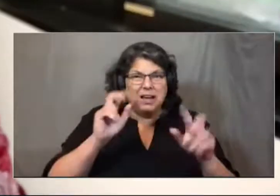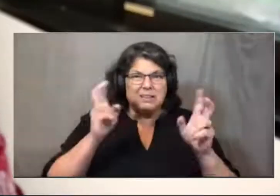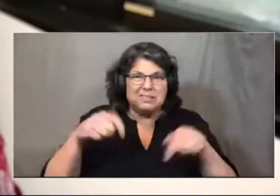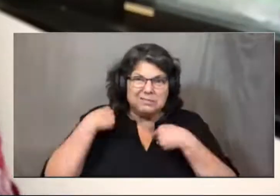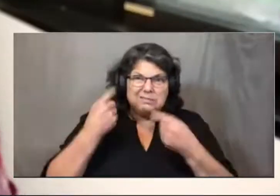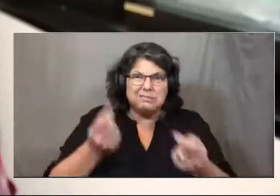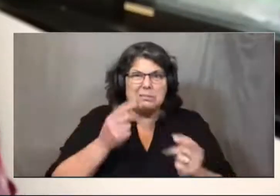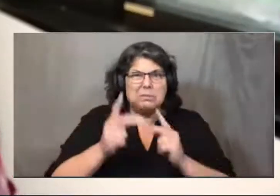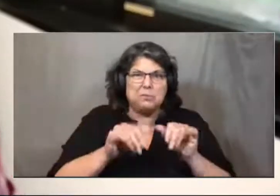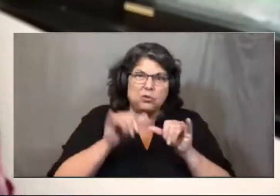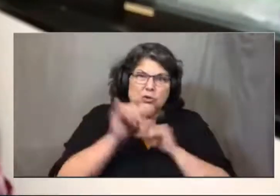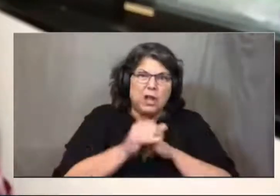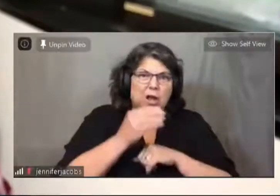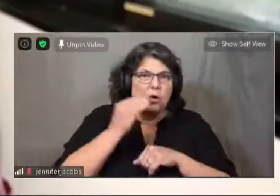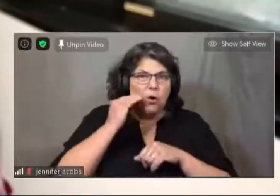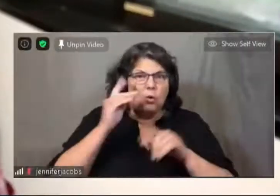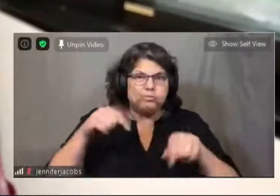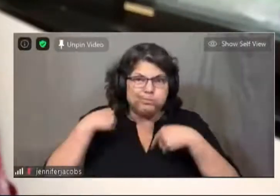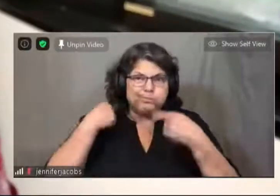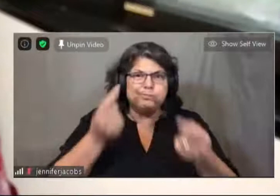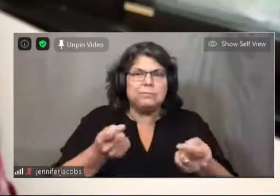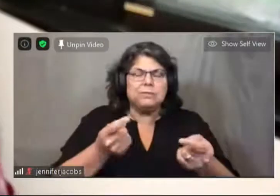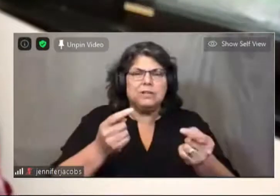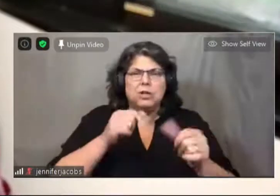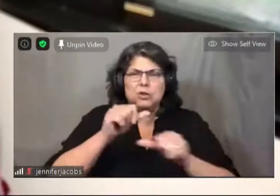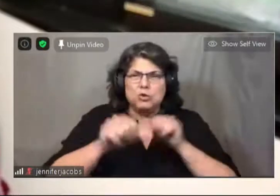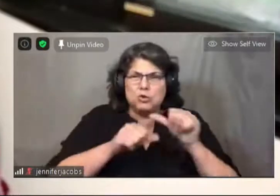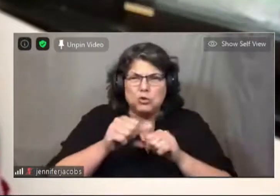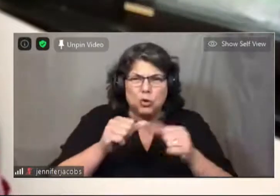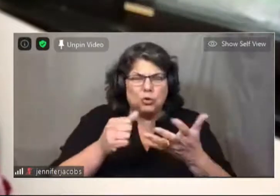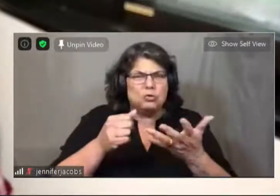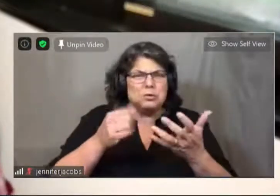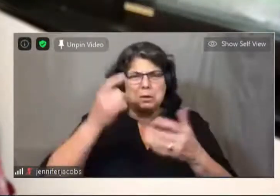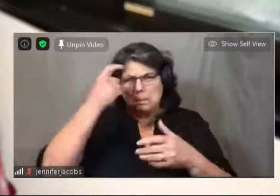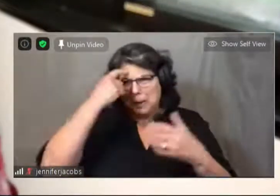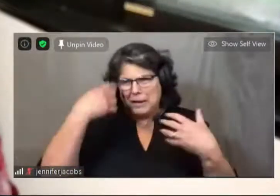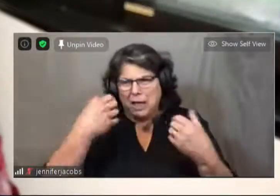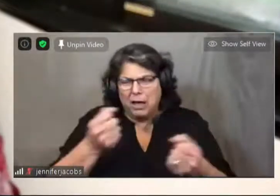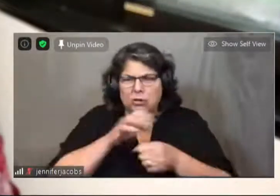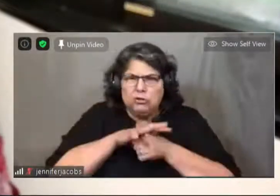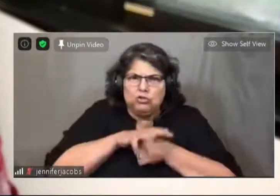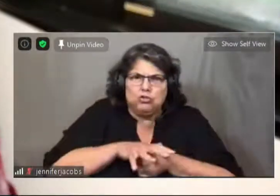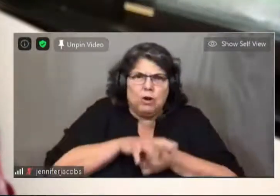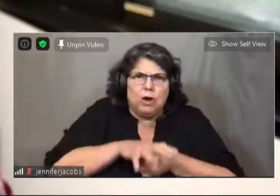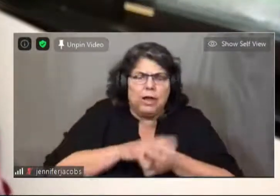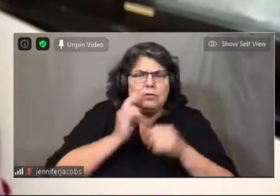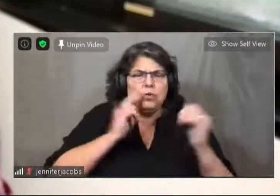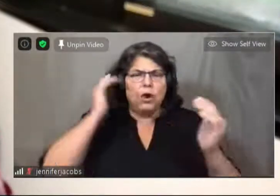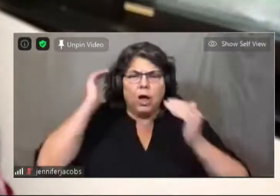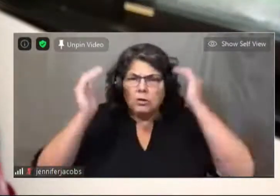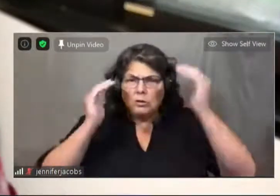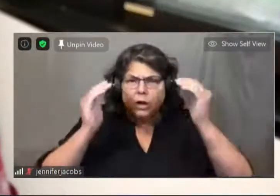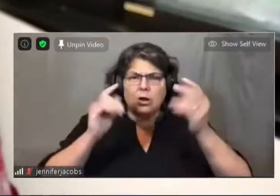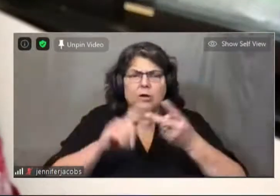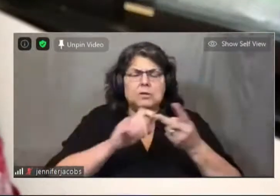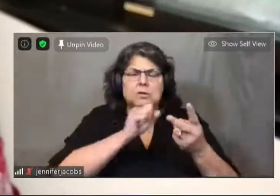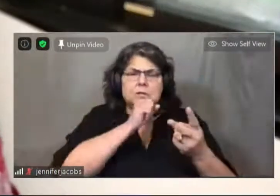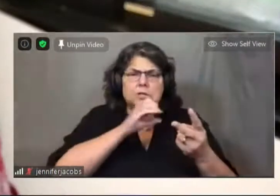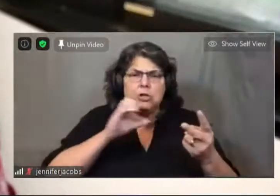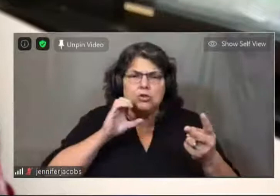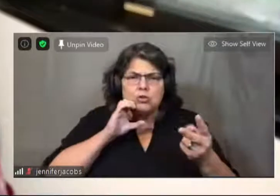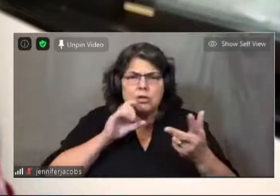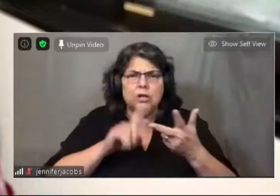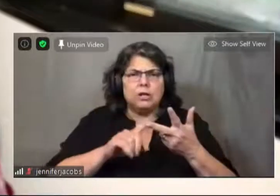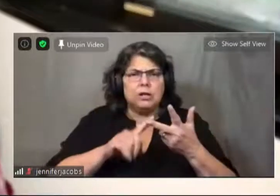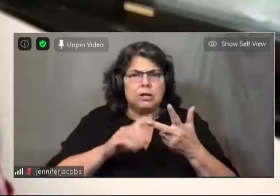place, social and mental health stresses involving adults, seniors, and our youth are going to be